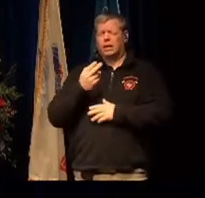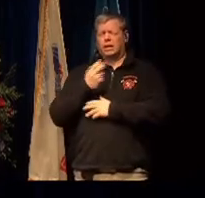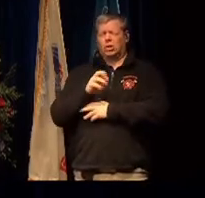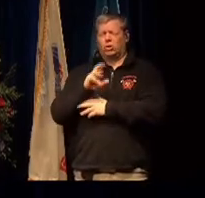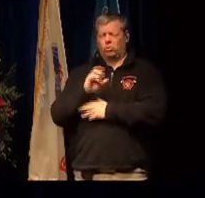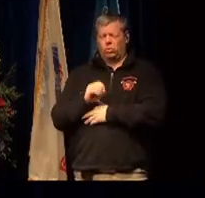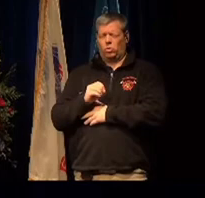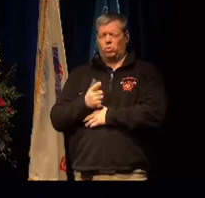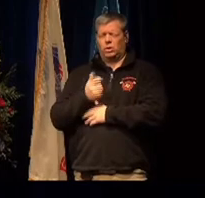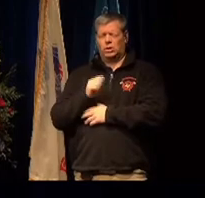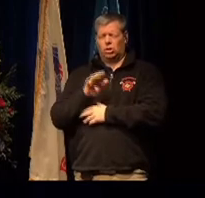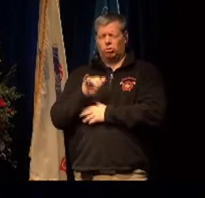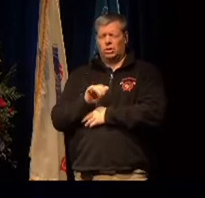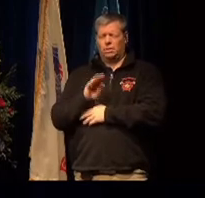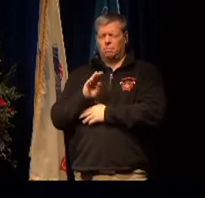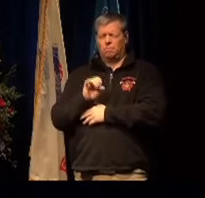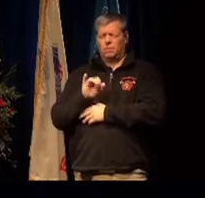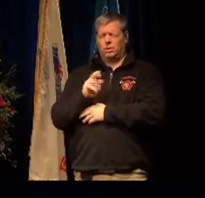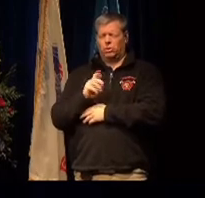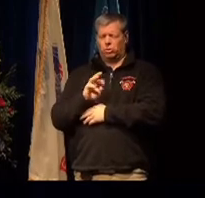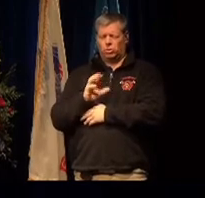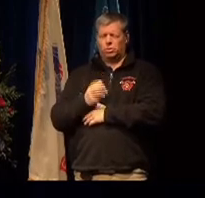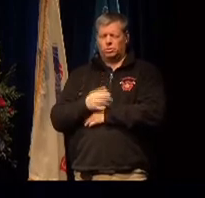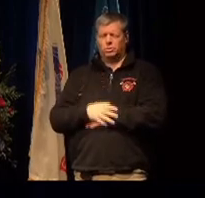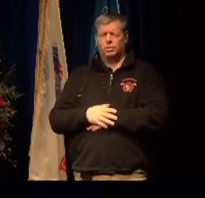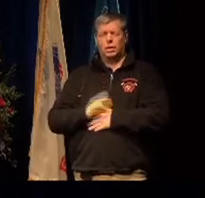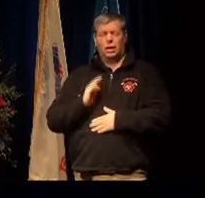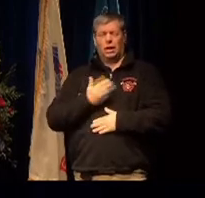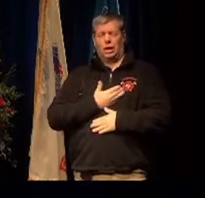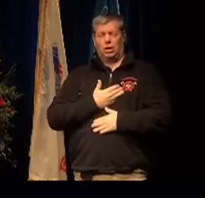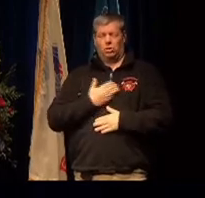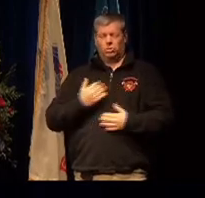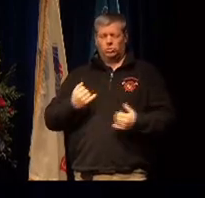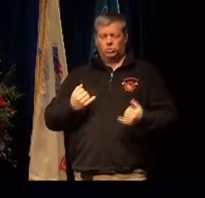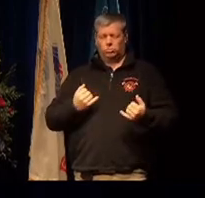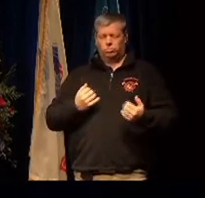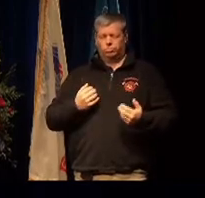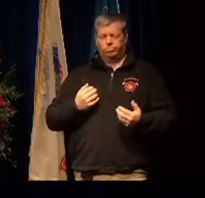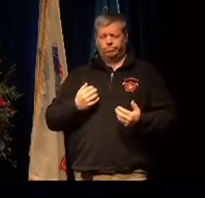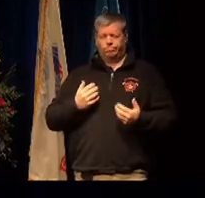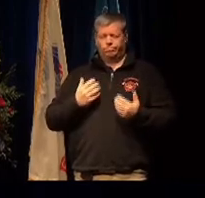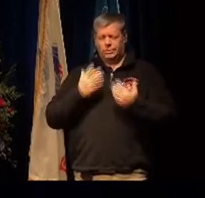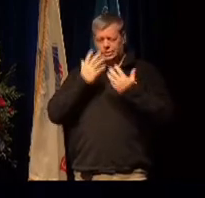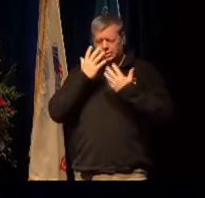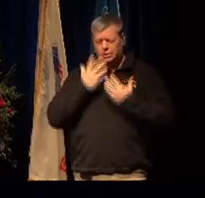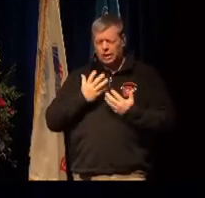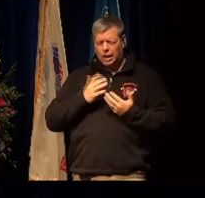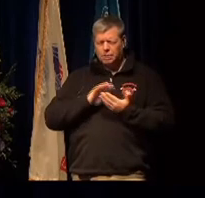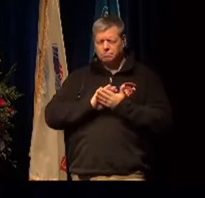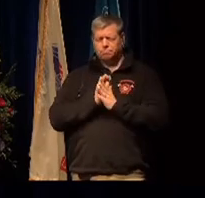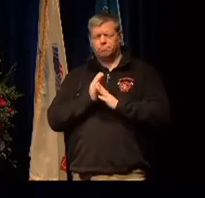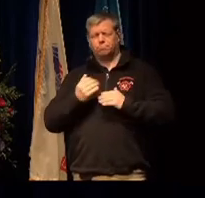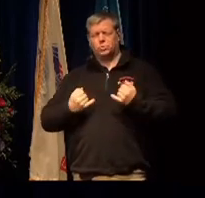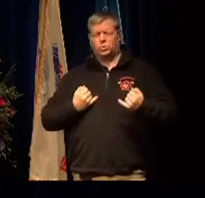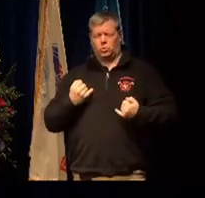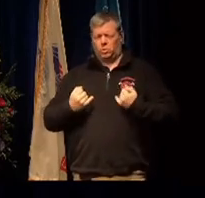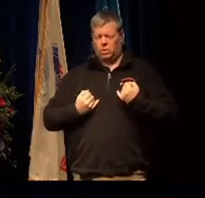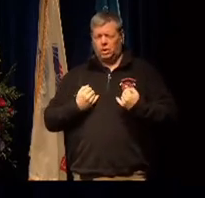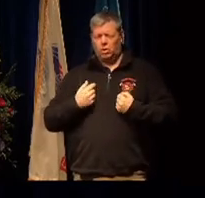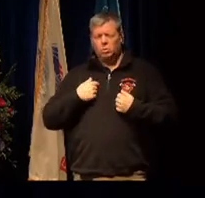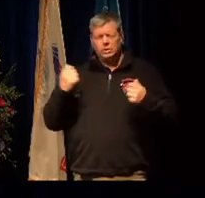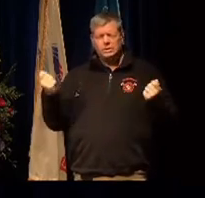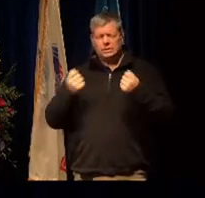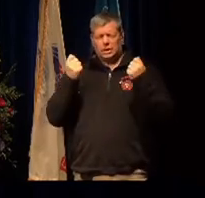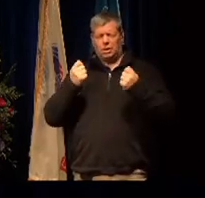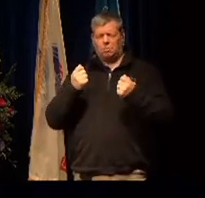that our sorrow is turned into rejoicing as we honor Gary and celebrate his life. We celebrate the life of a war hero